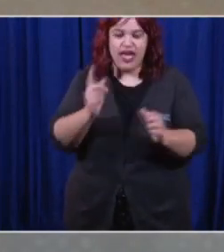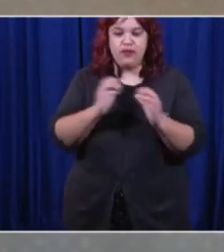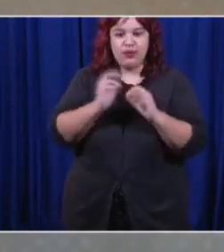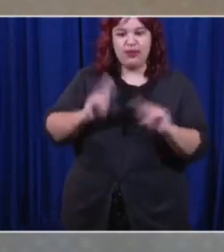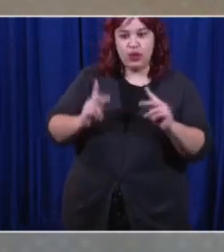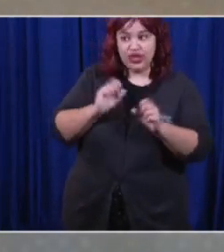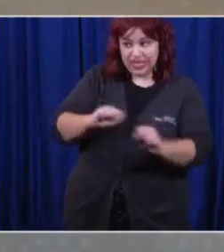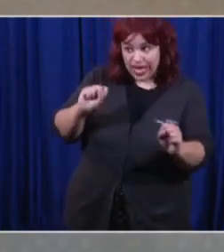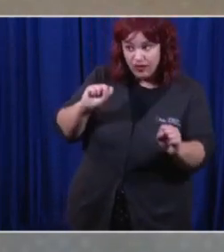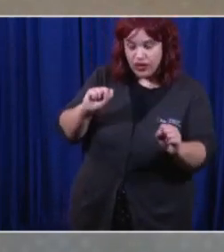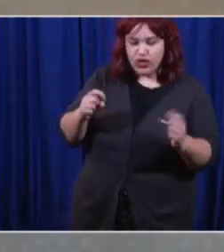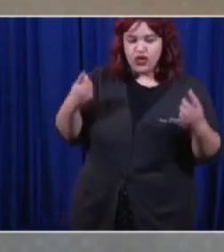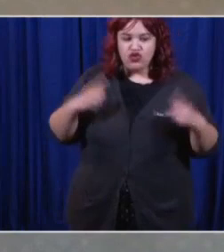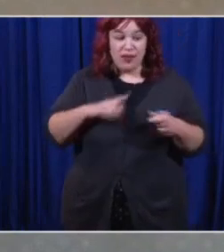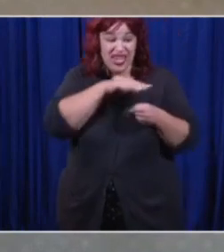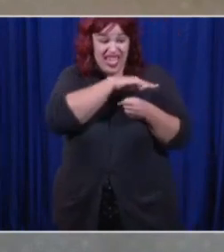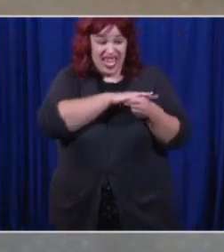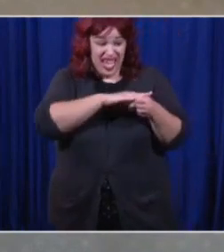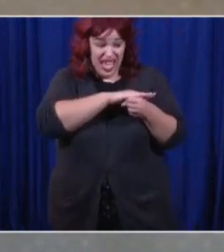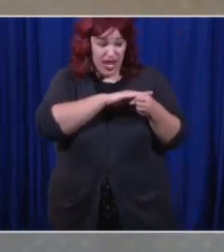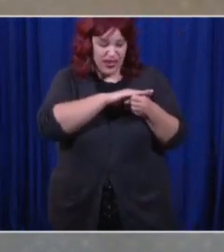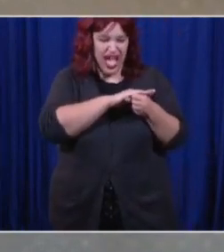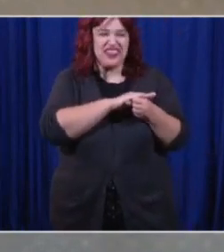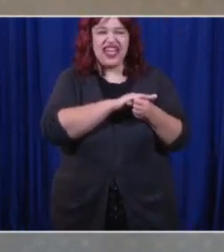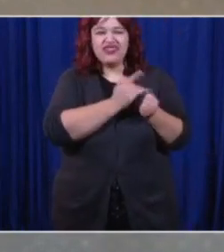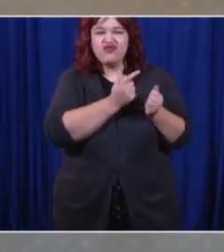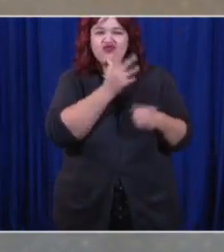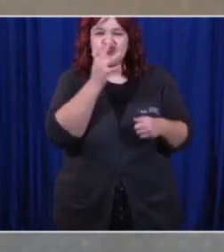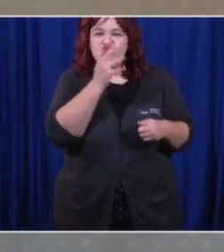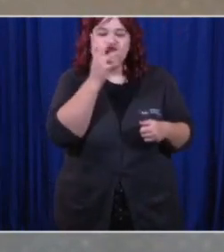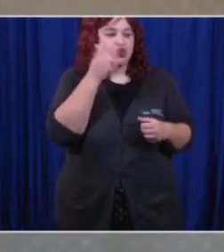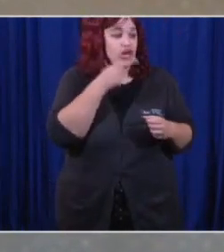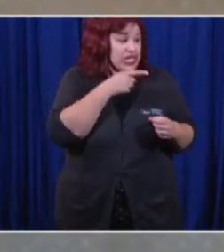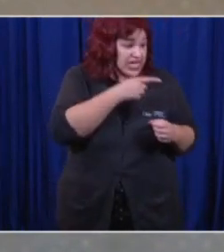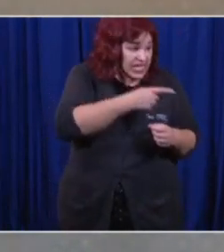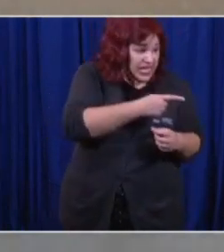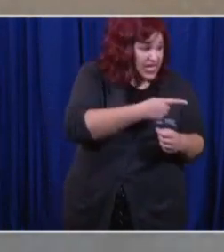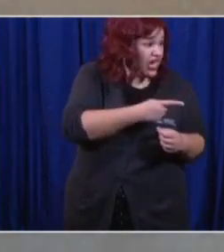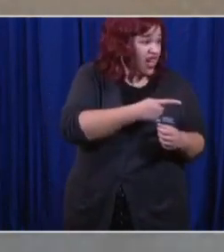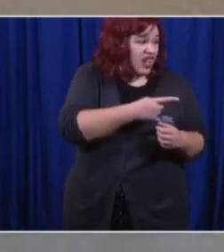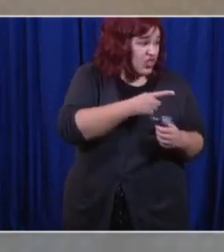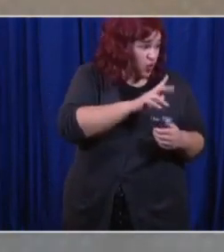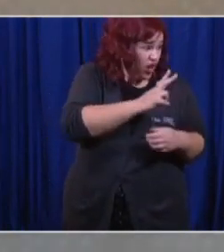to larger urban centers where we have more capacity. And we've done that successfully ever